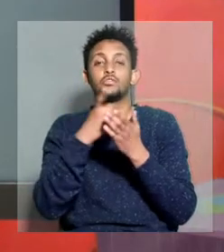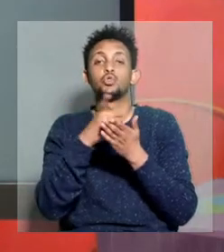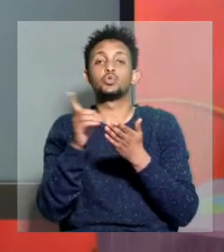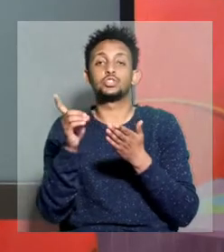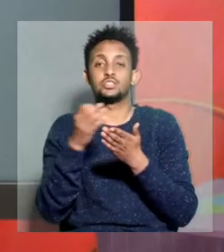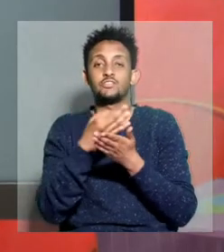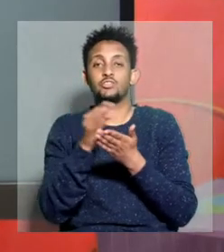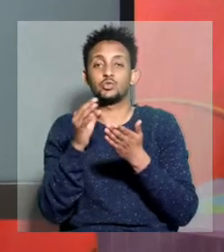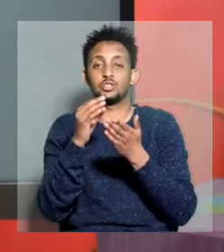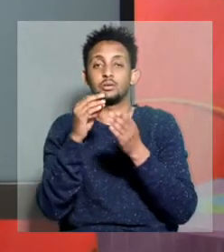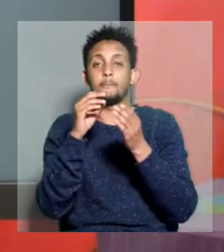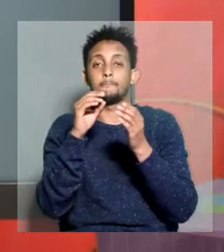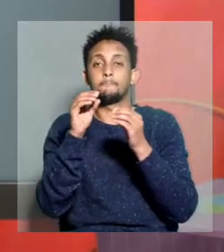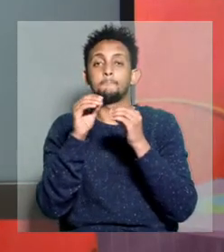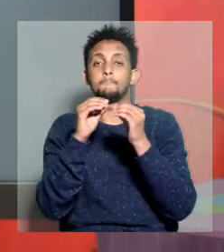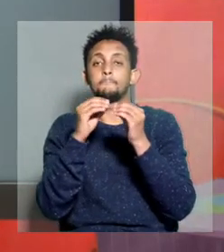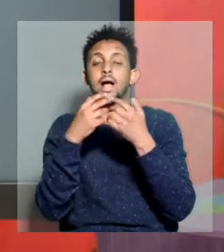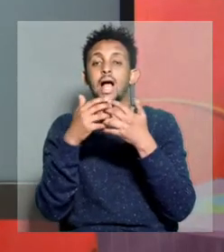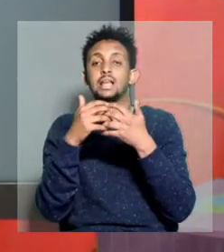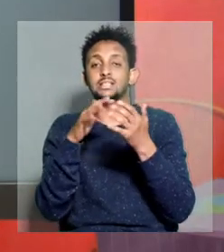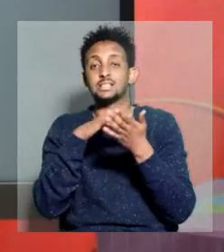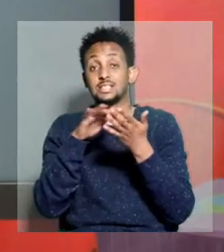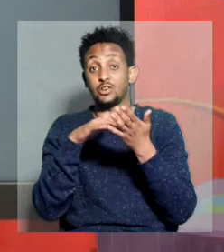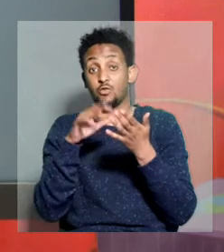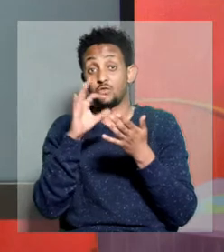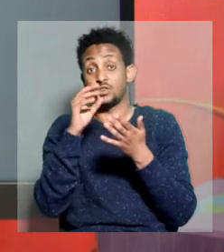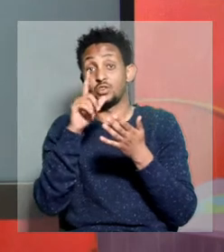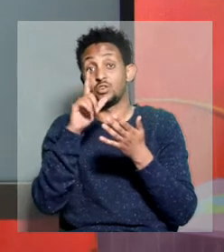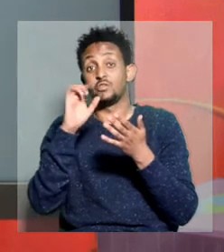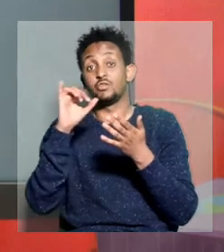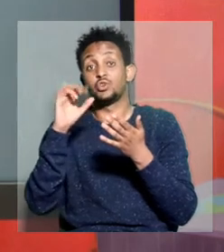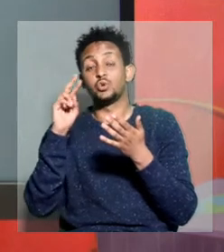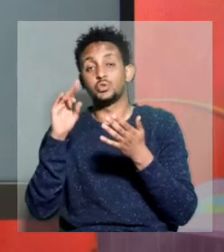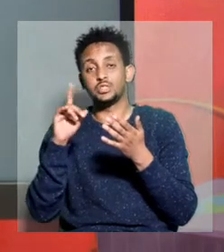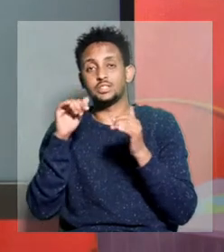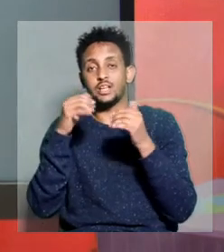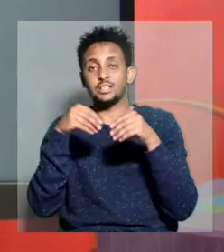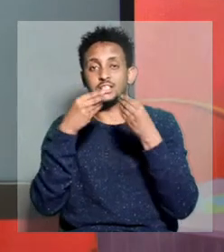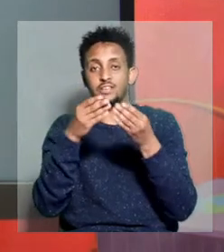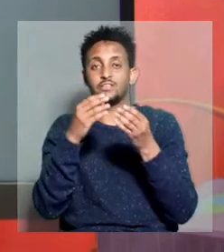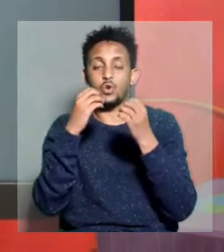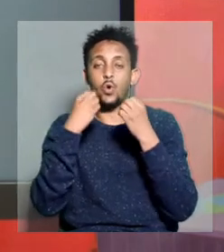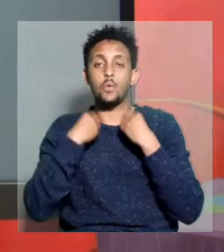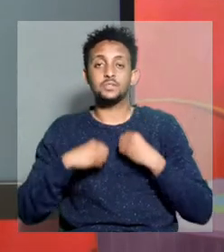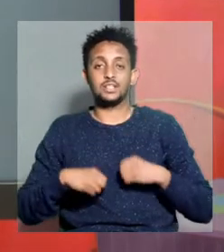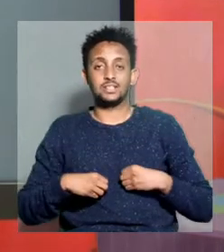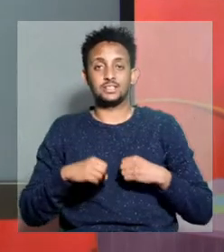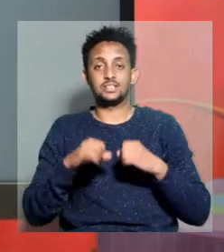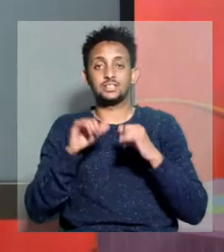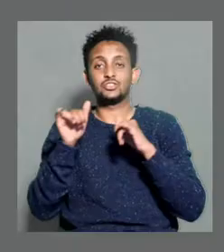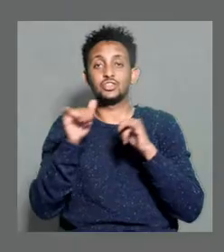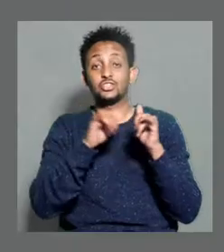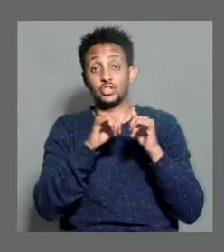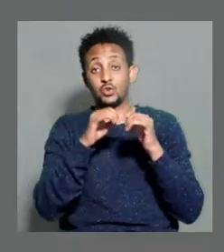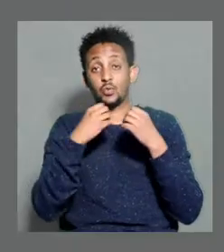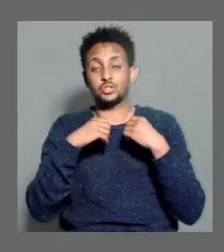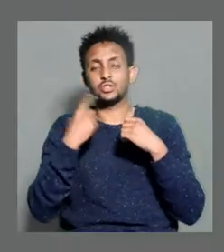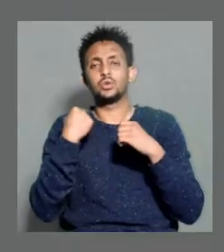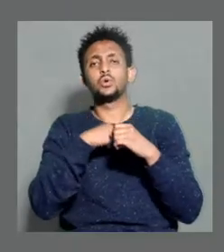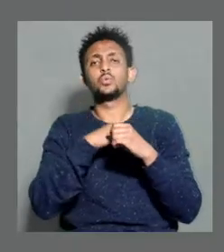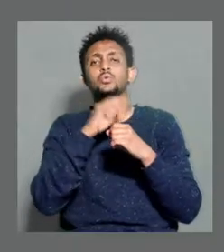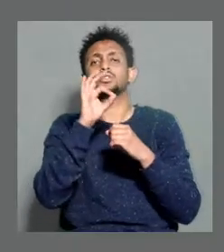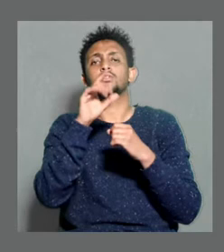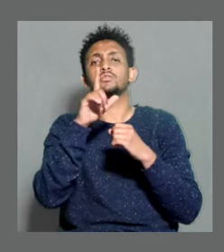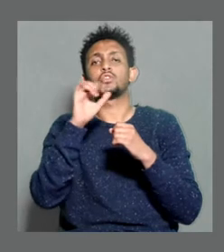about fluid statics, meaning the study of fluids at a given stationary objects or stationary bodies. Actually,